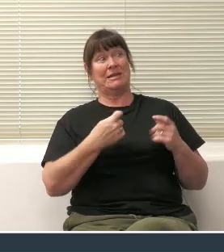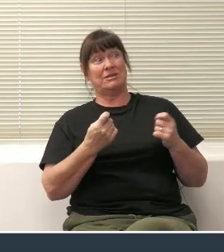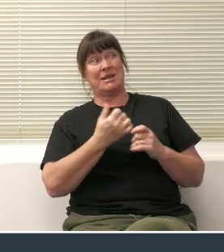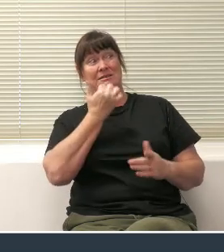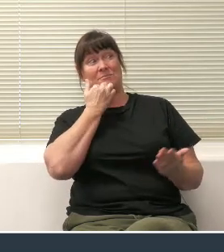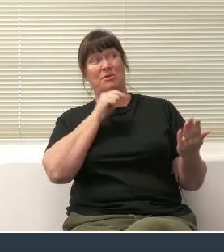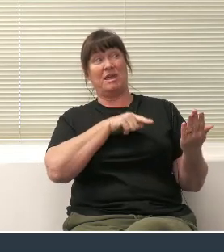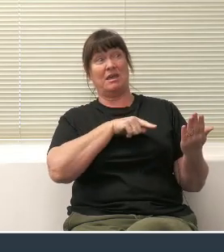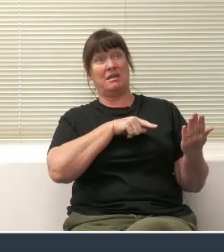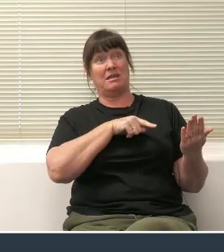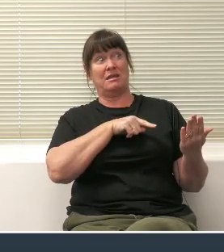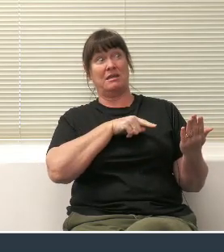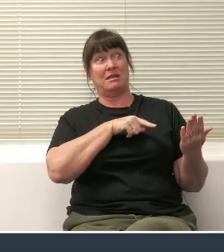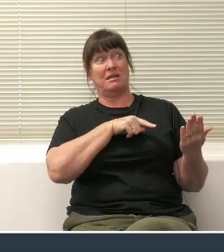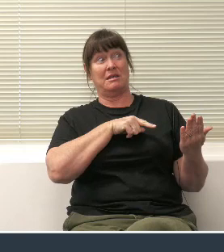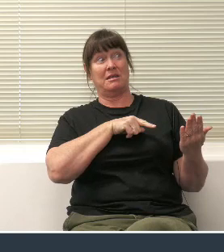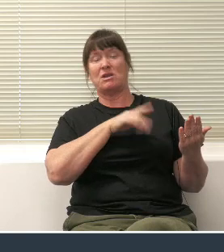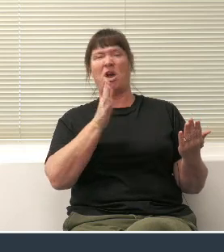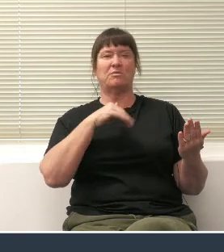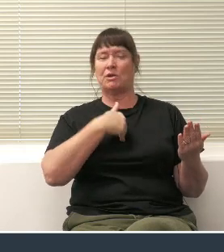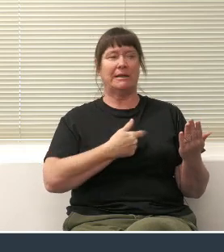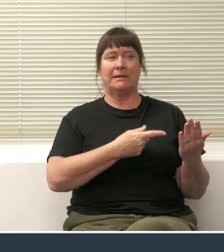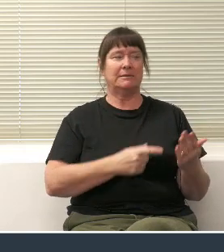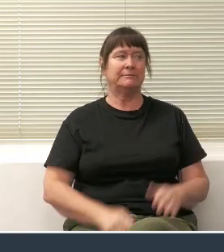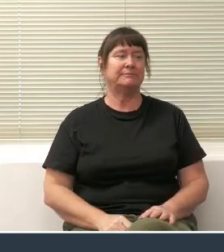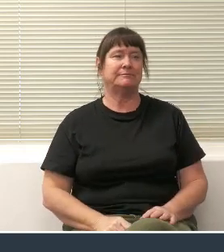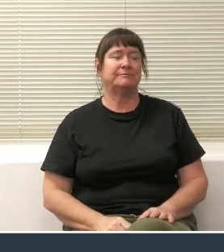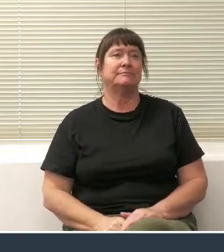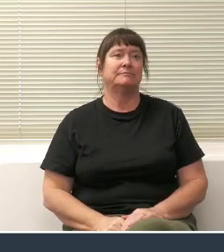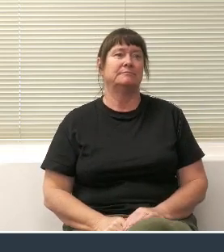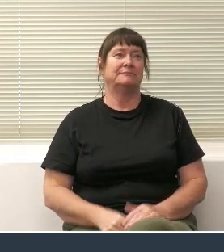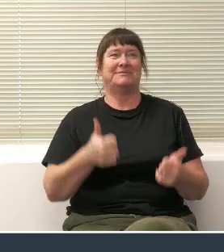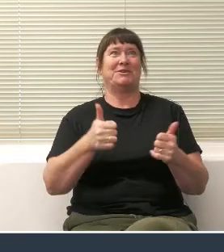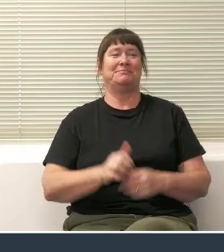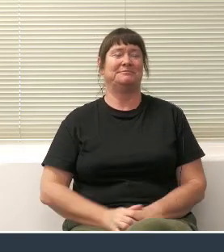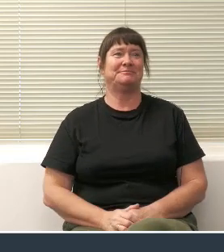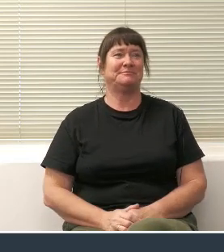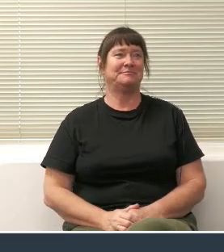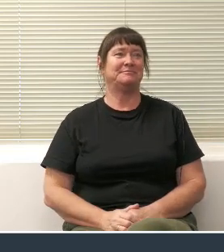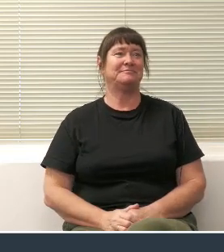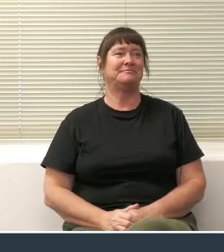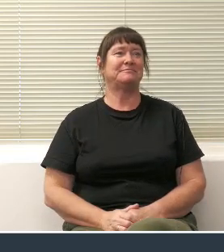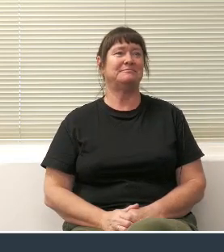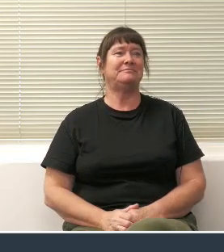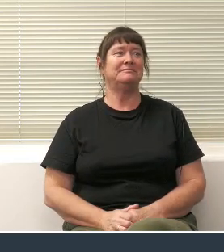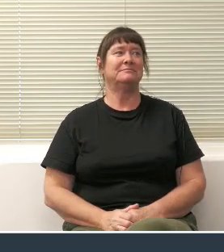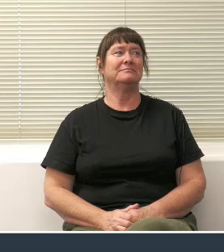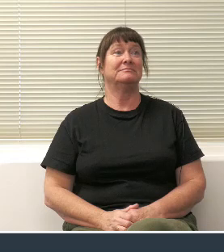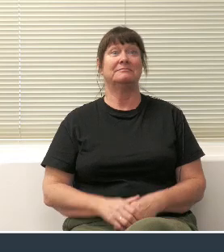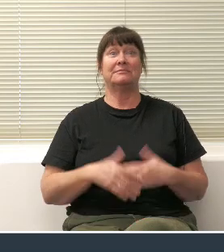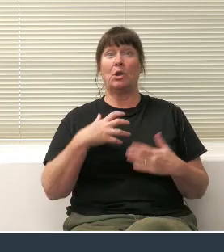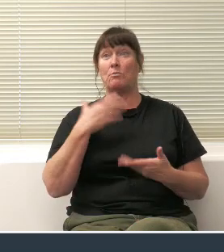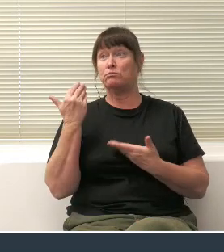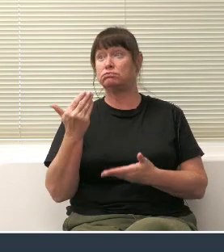no? So we need There's to not a take it out. requirement to have the dollar amount in there, is there? No, good. So that's taken out. Right. There's no